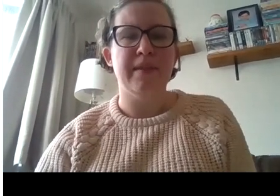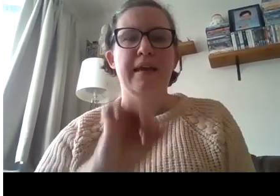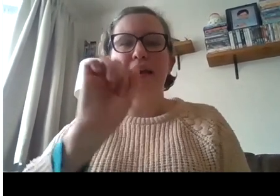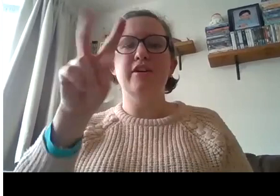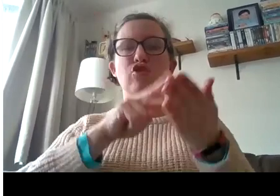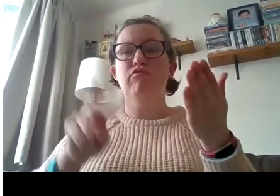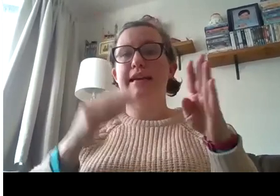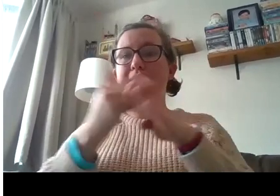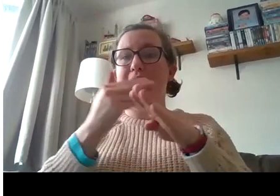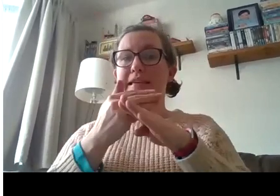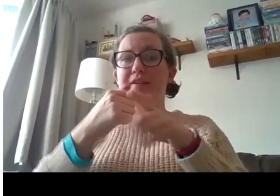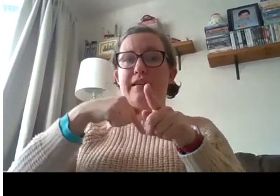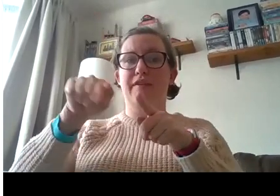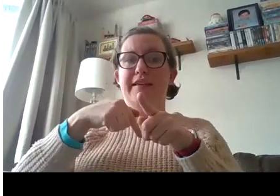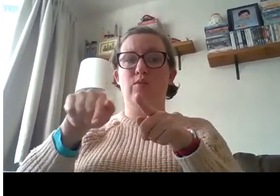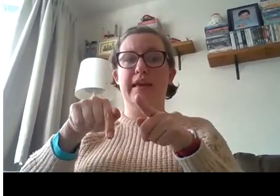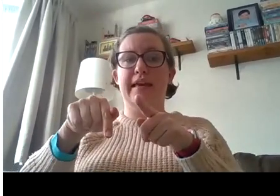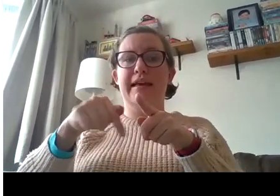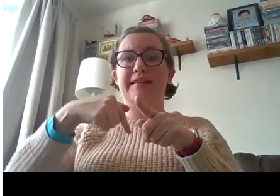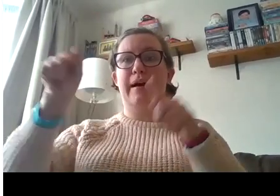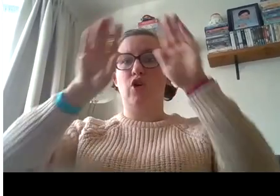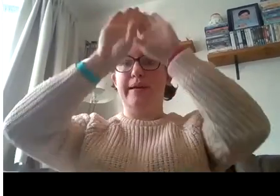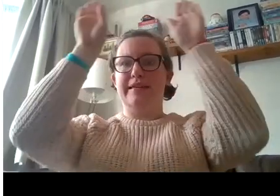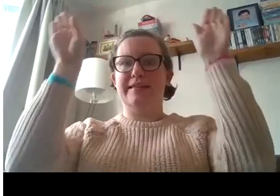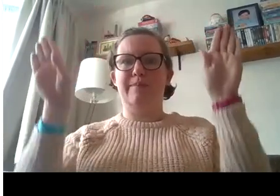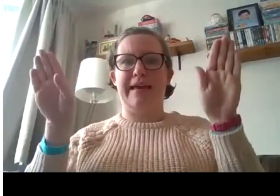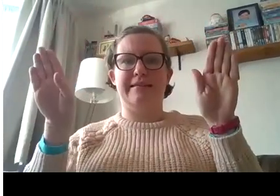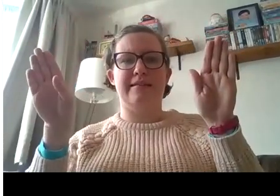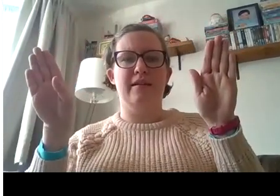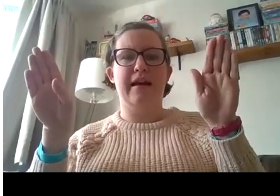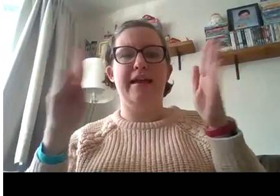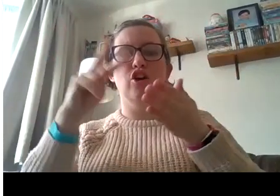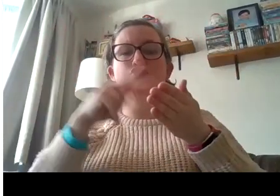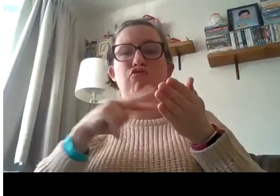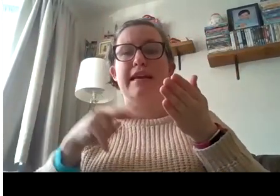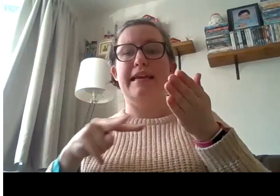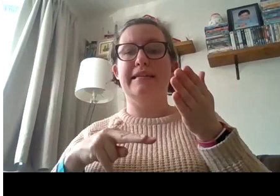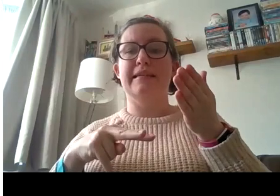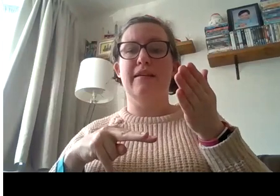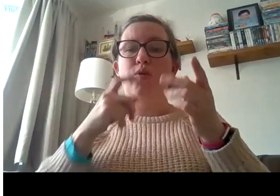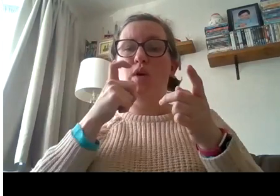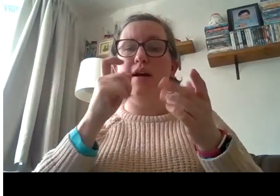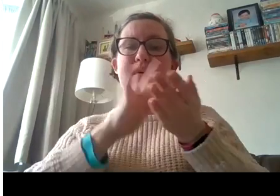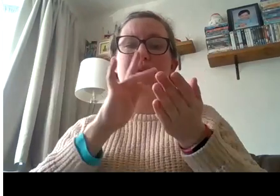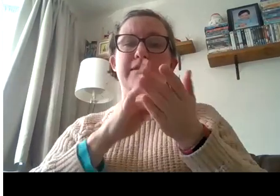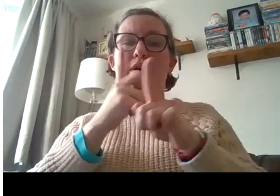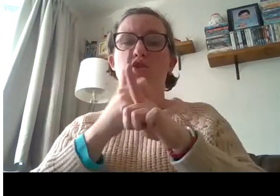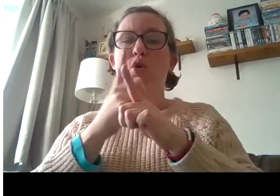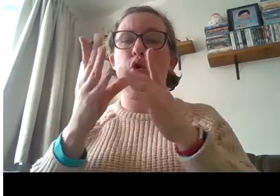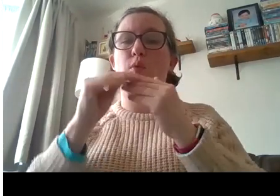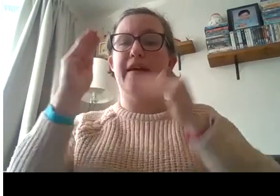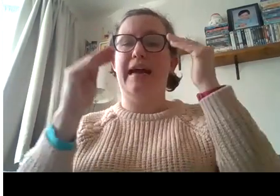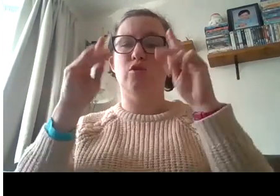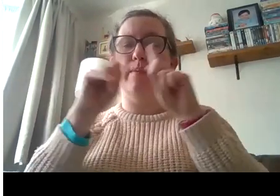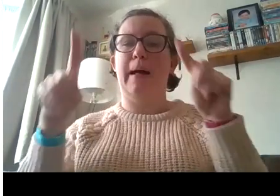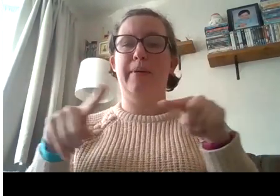Okay, here's your reading activity for this week. It's about going to space. Okay, read the words in the middle and